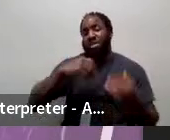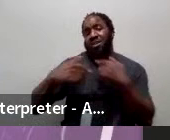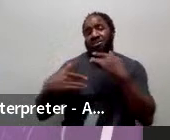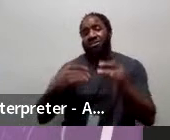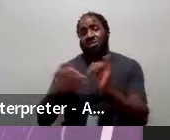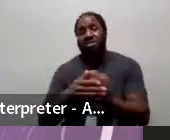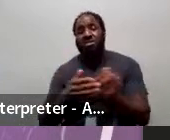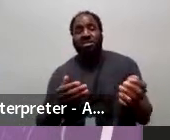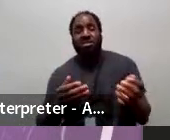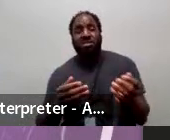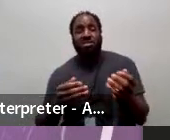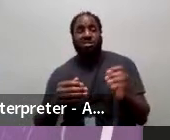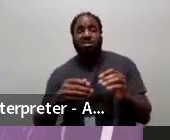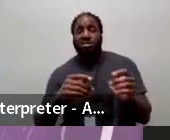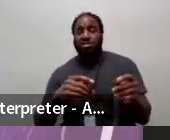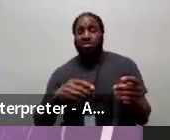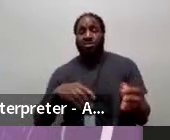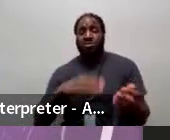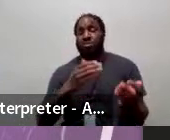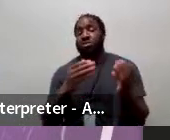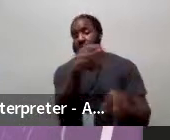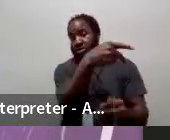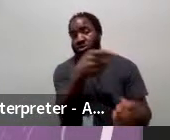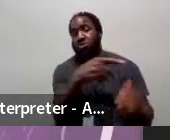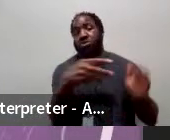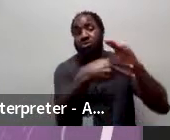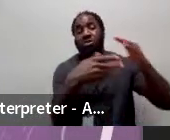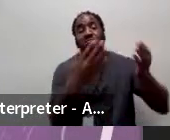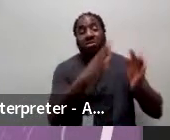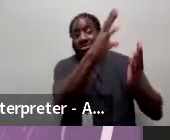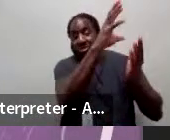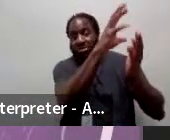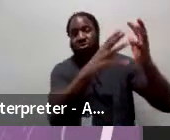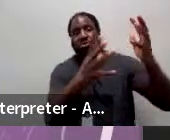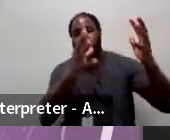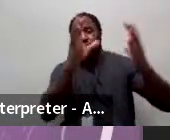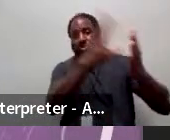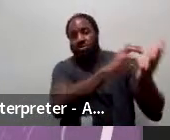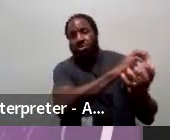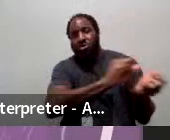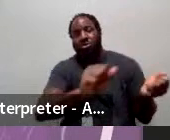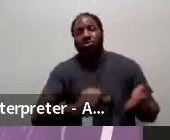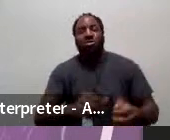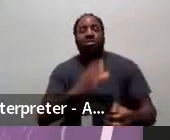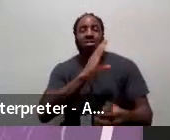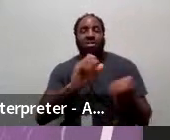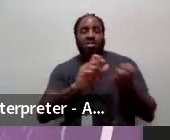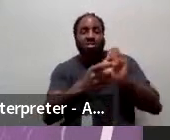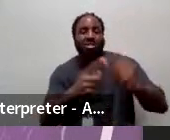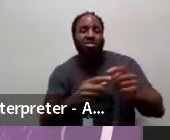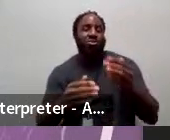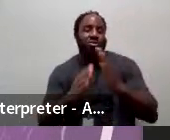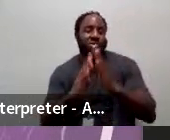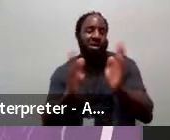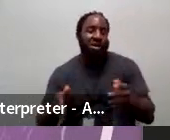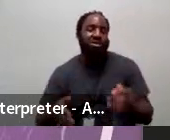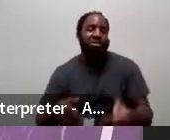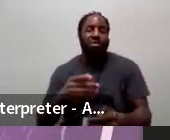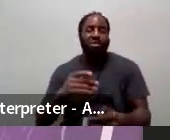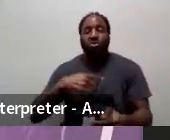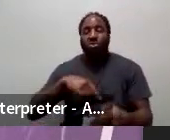to tear down those garages and build residential buildings. They already tore down a garage on a